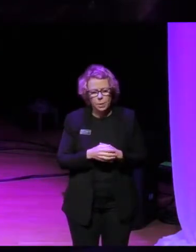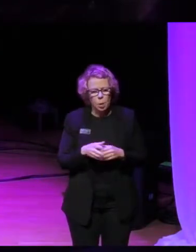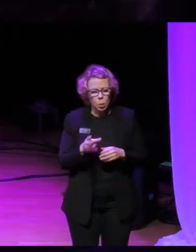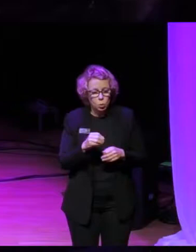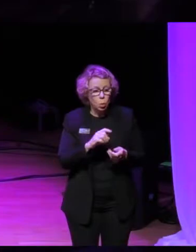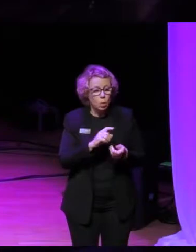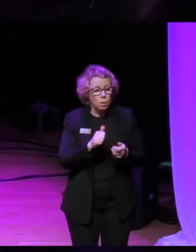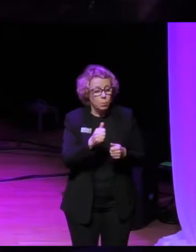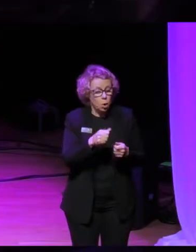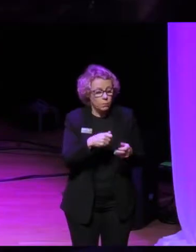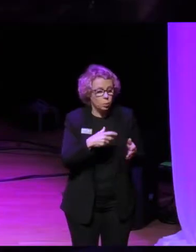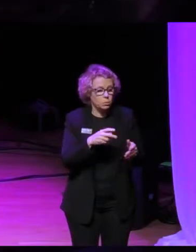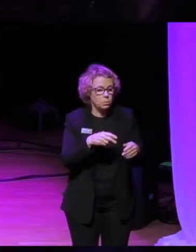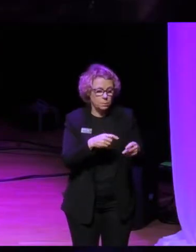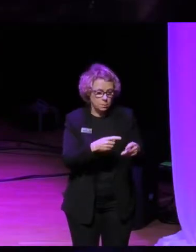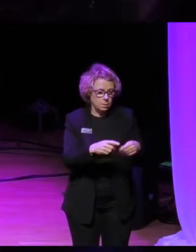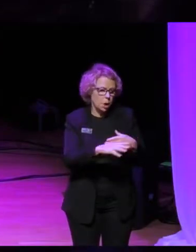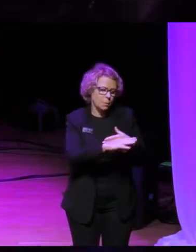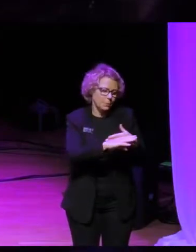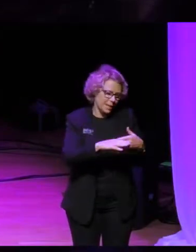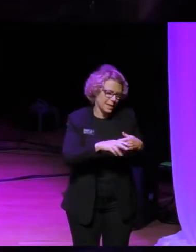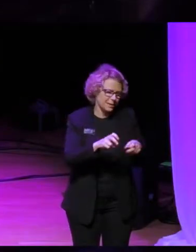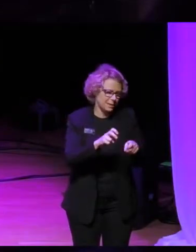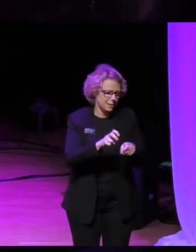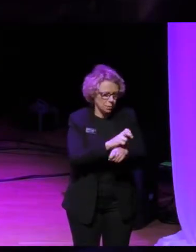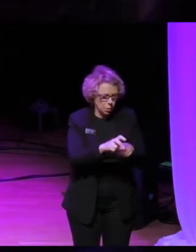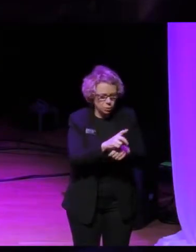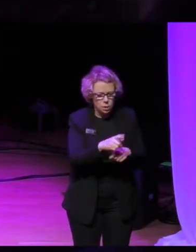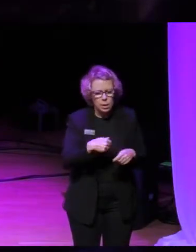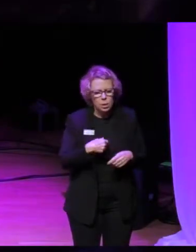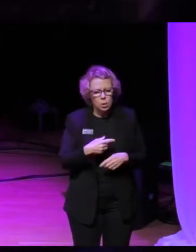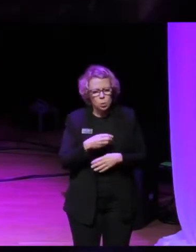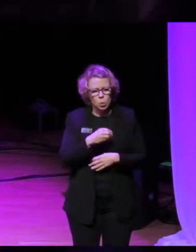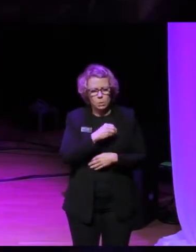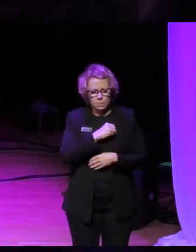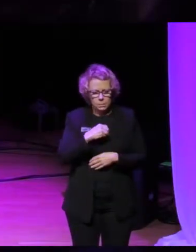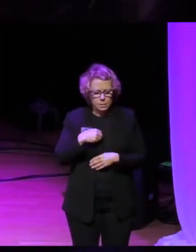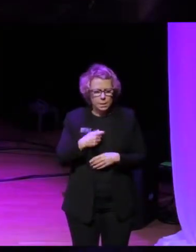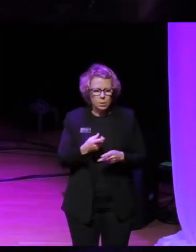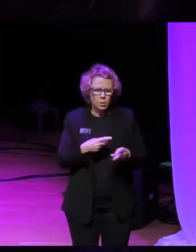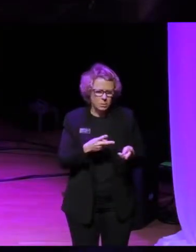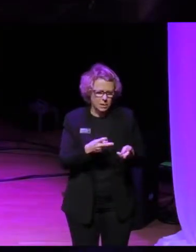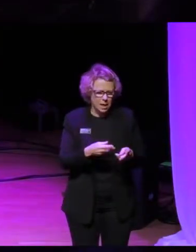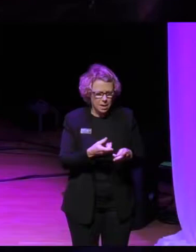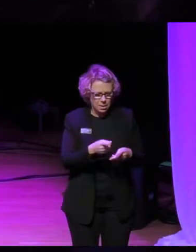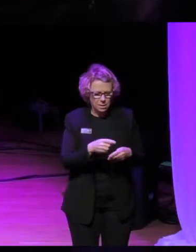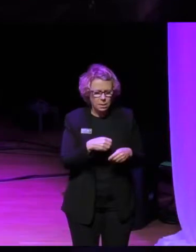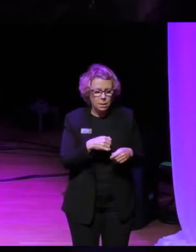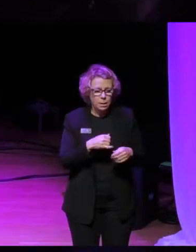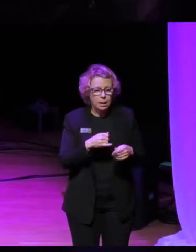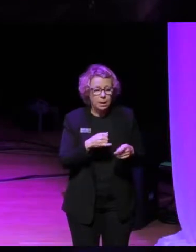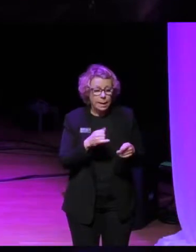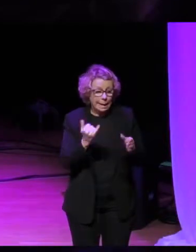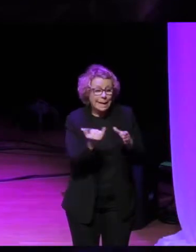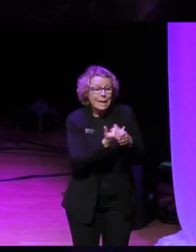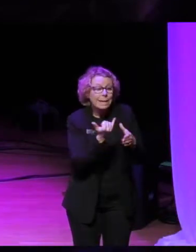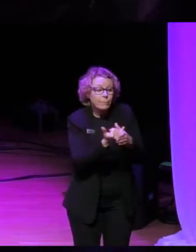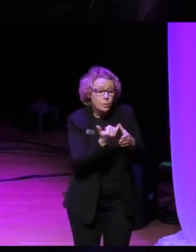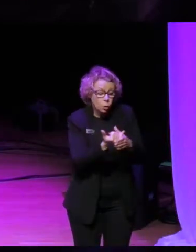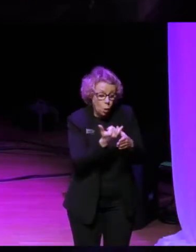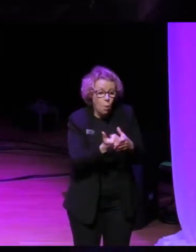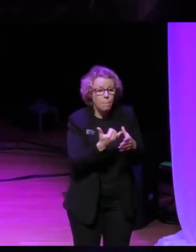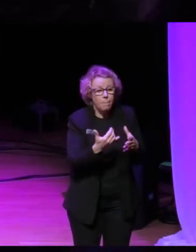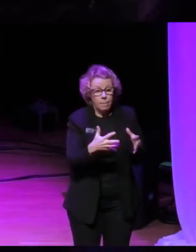checkpoint. And in many parts of the country, the government has set up immigration checkpoints. Even though it's interior to the United States,